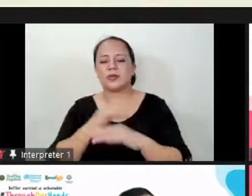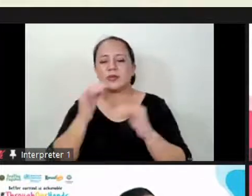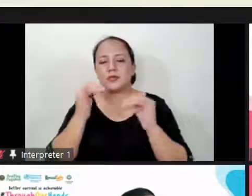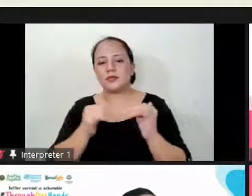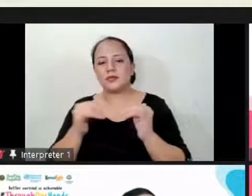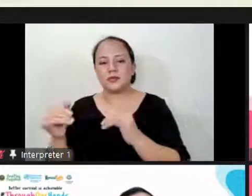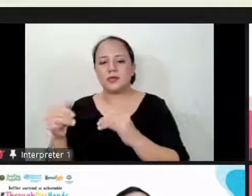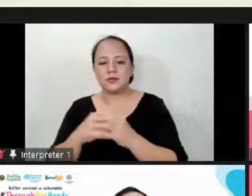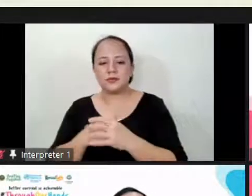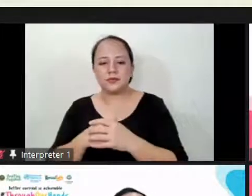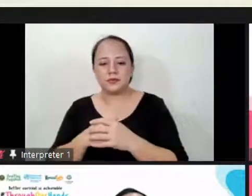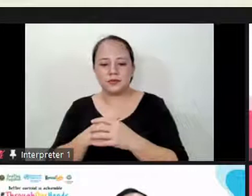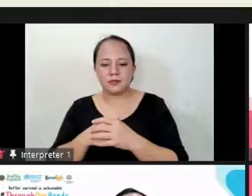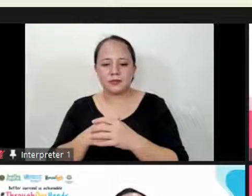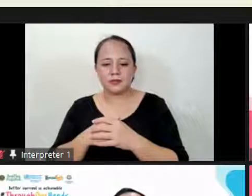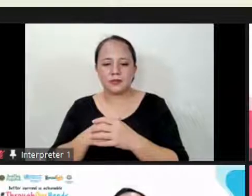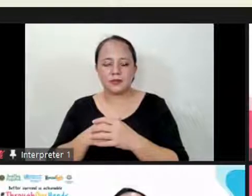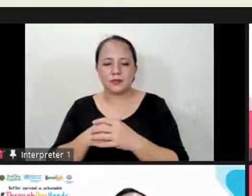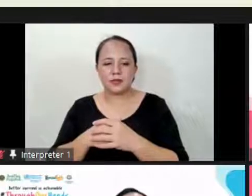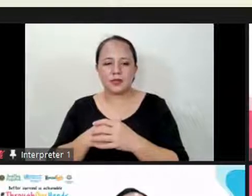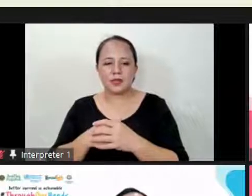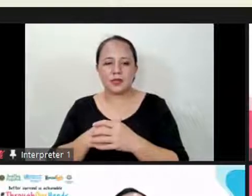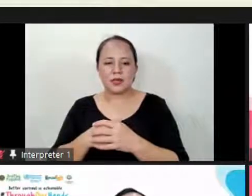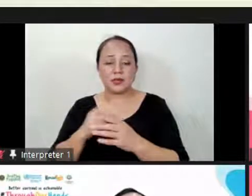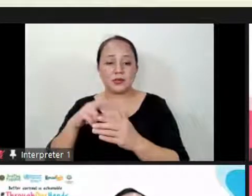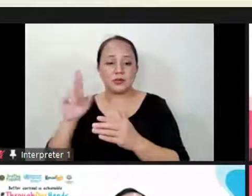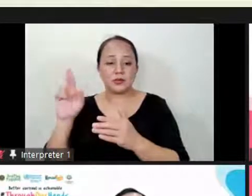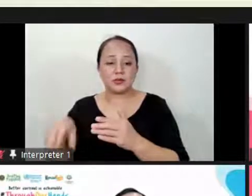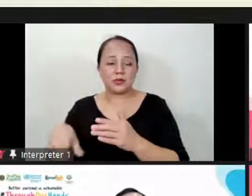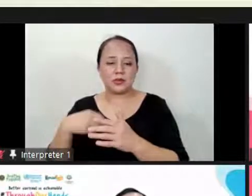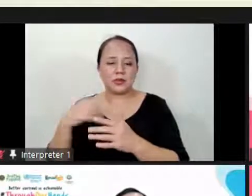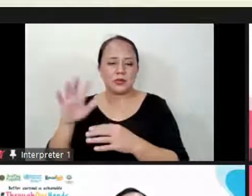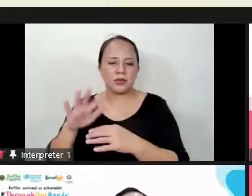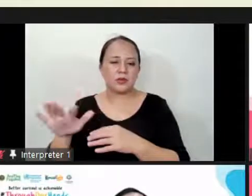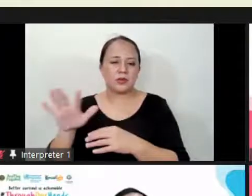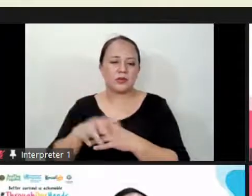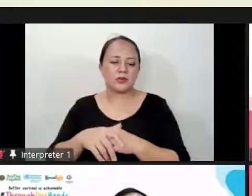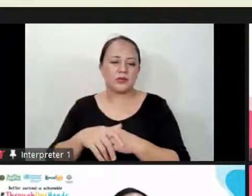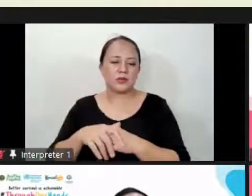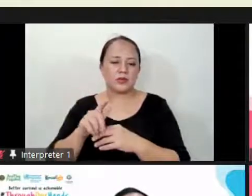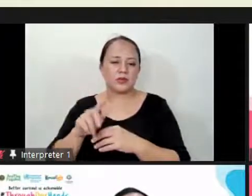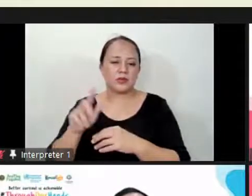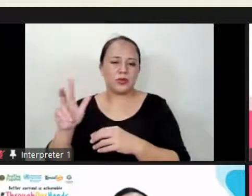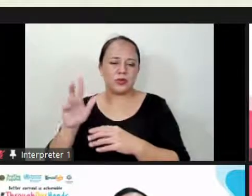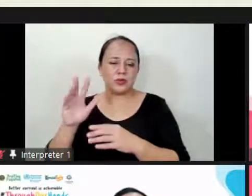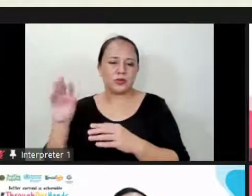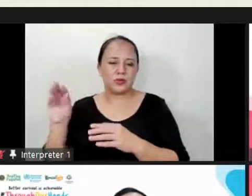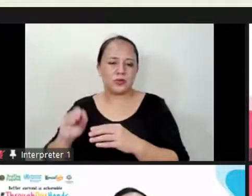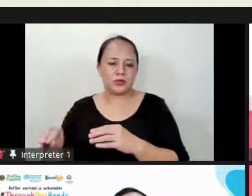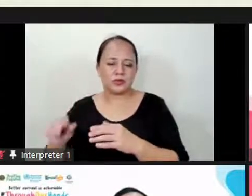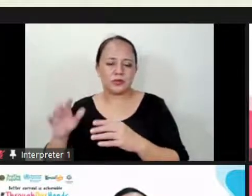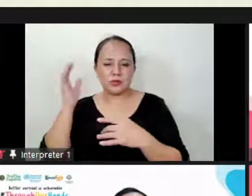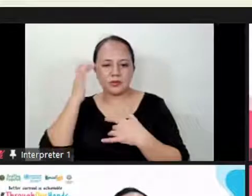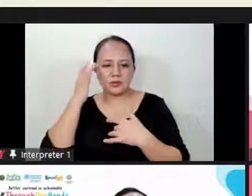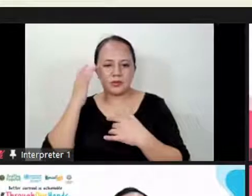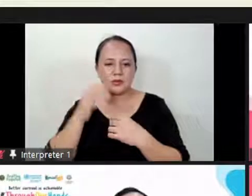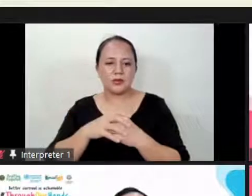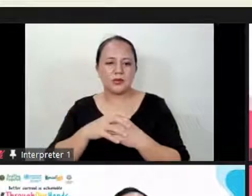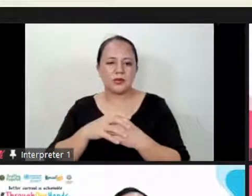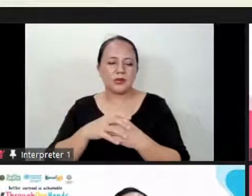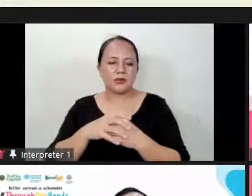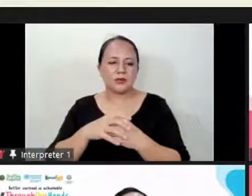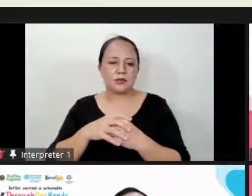families. As a result, approximately 20 to 30% of children with cancer in low and middle